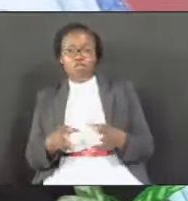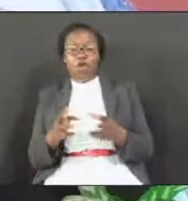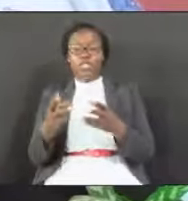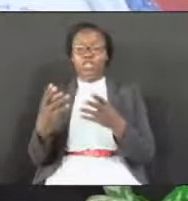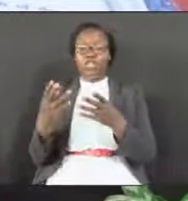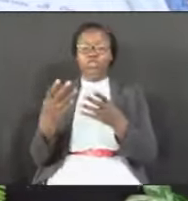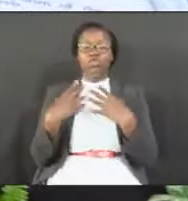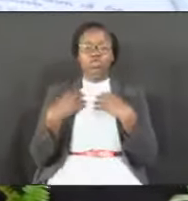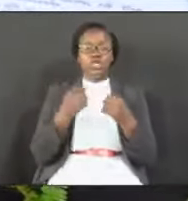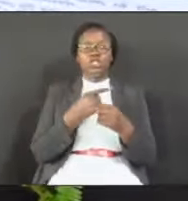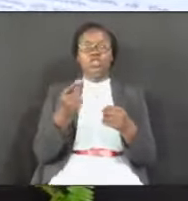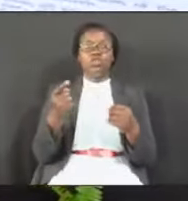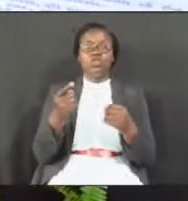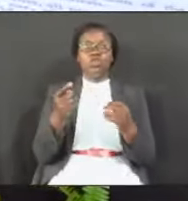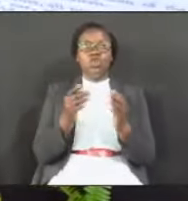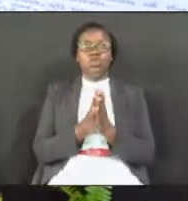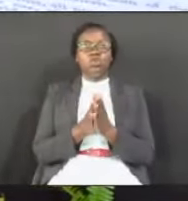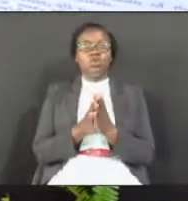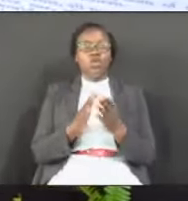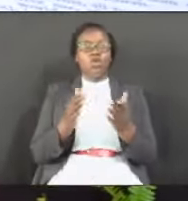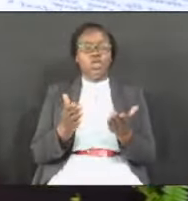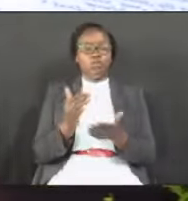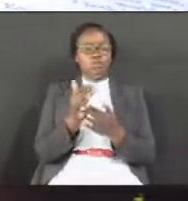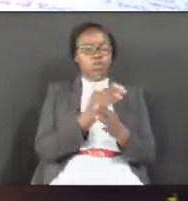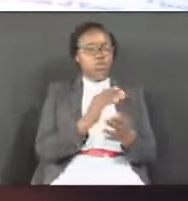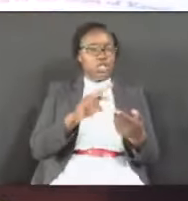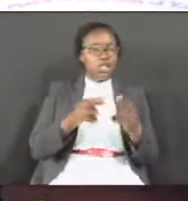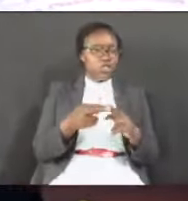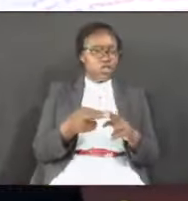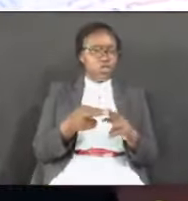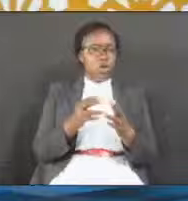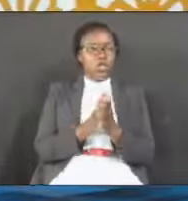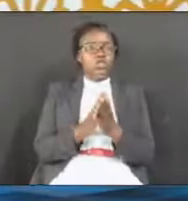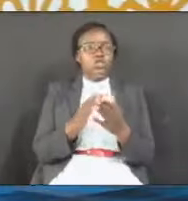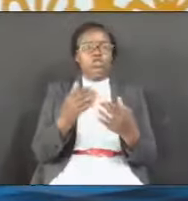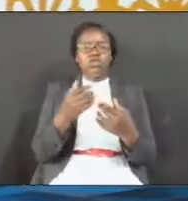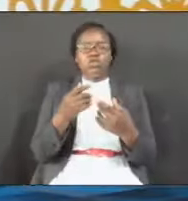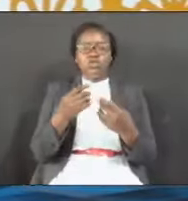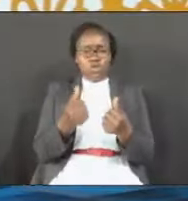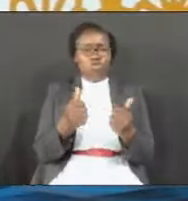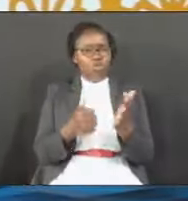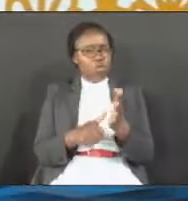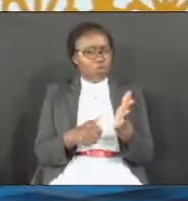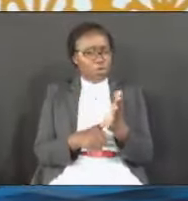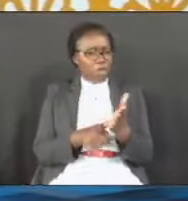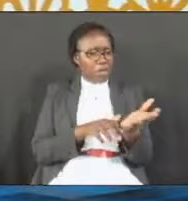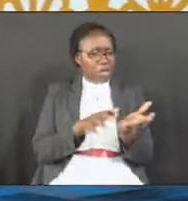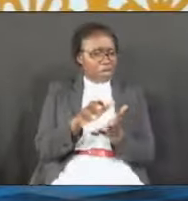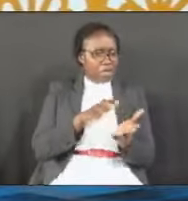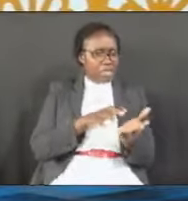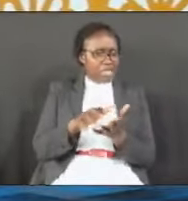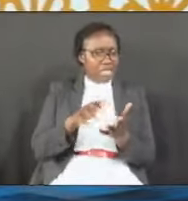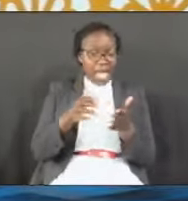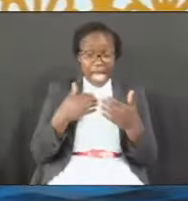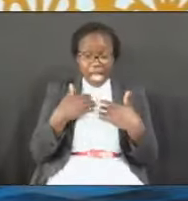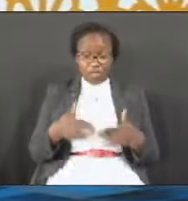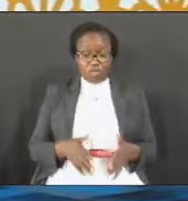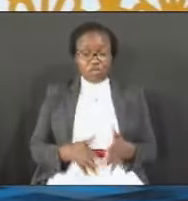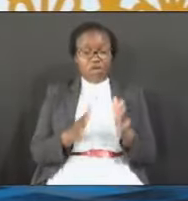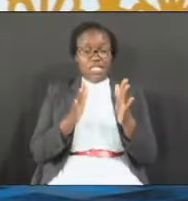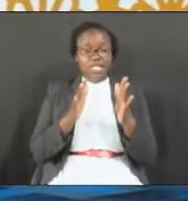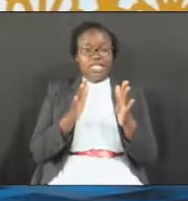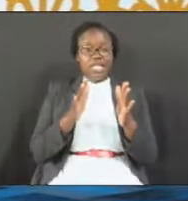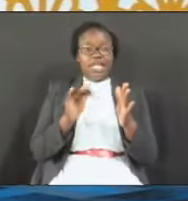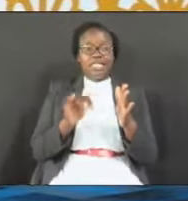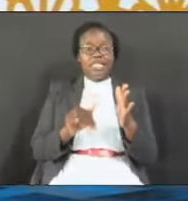have ways to bring reconciliation. I have ways to fix your mess and make it to be a message. I have ways that you